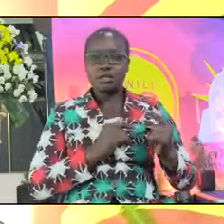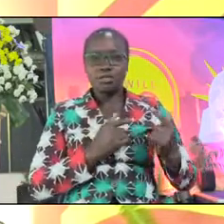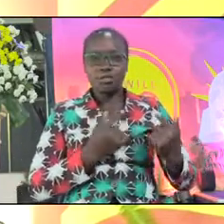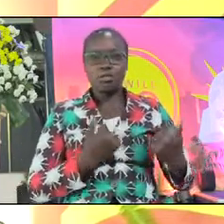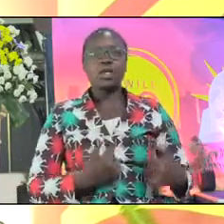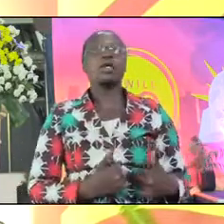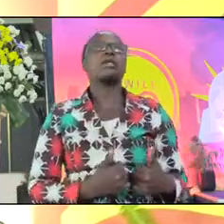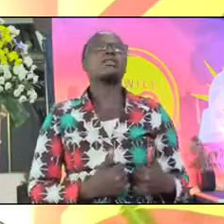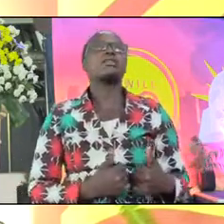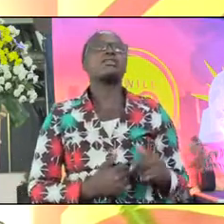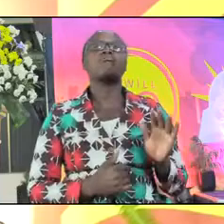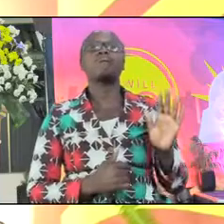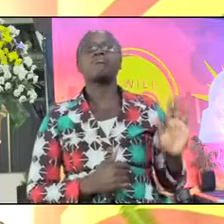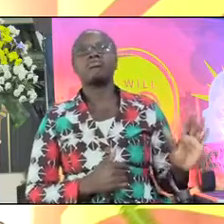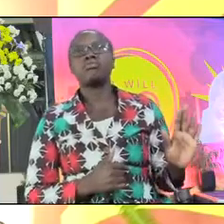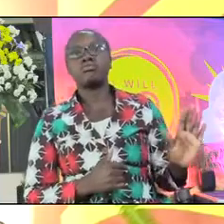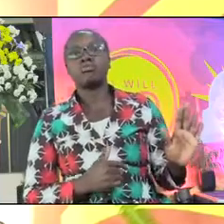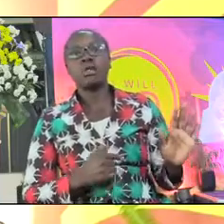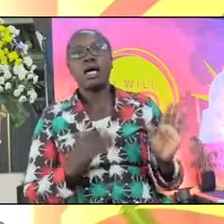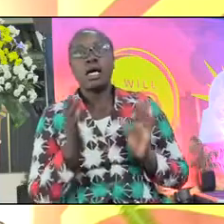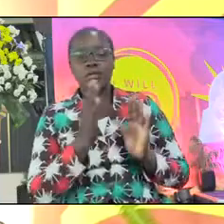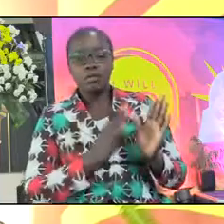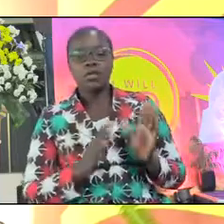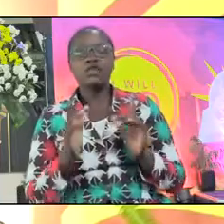hearers for the message.